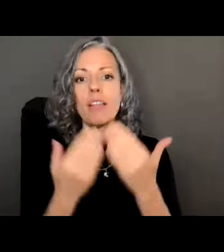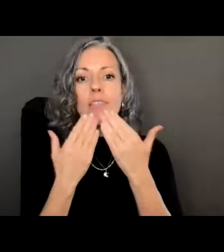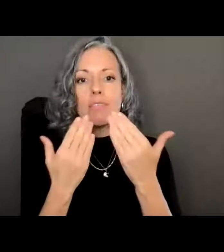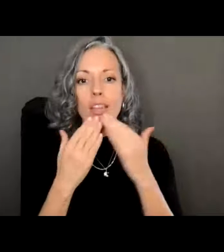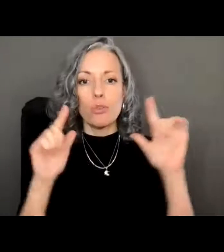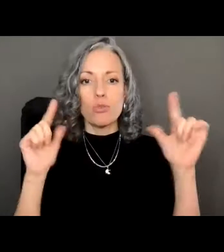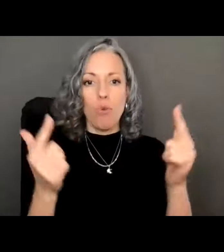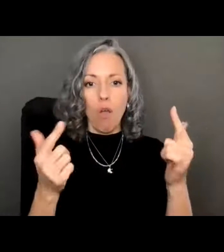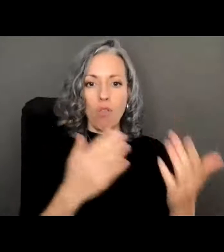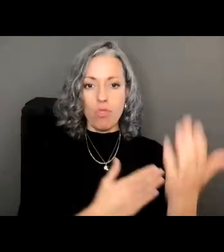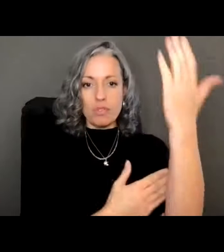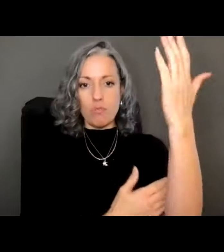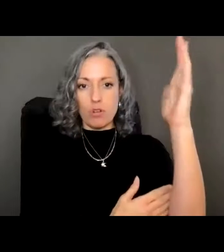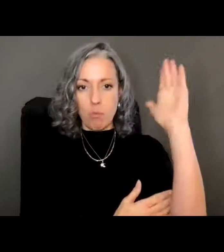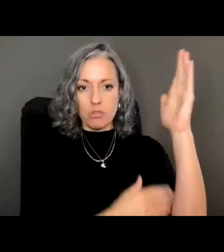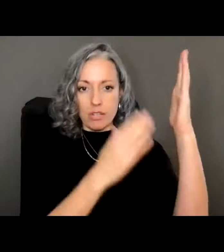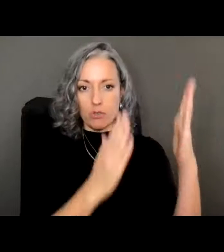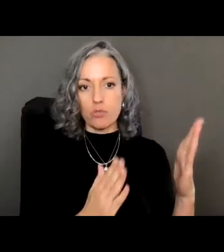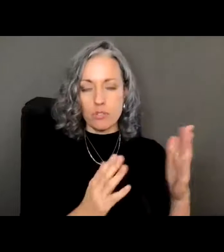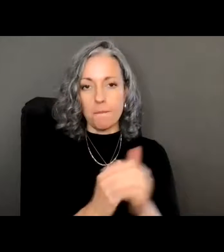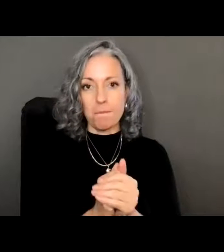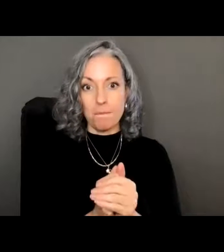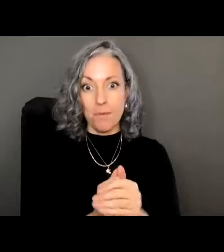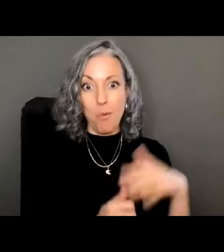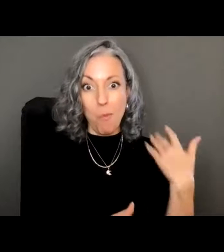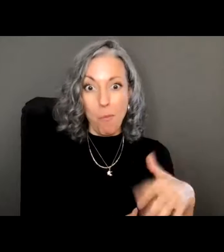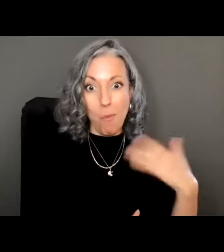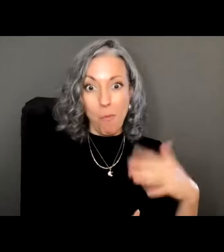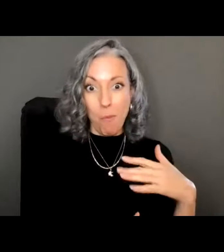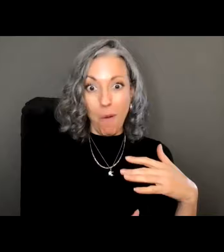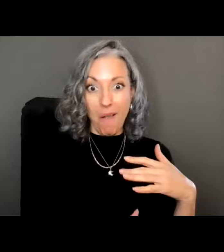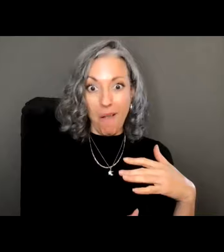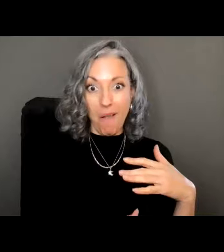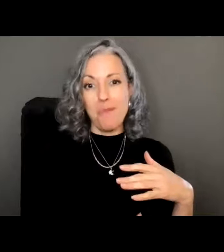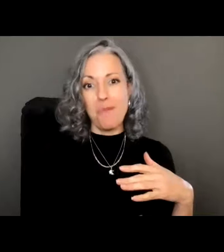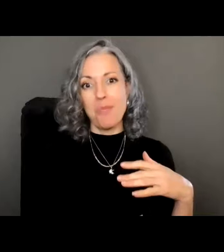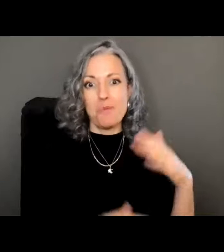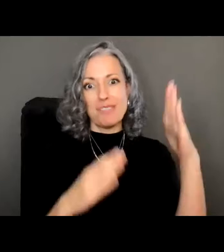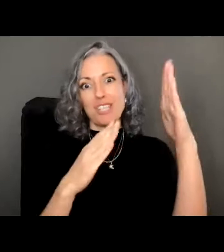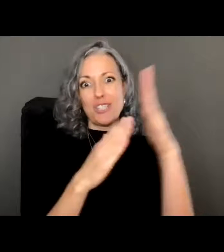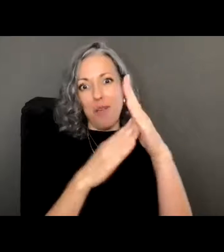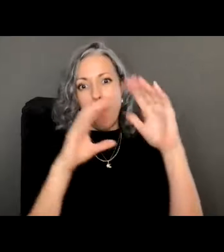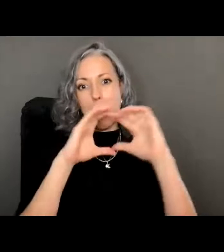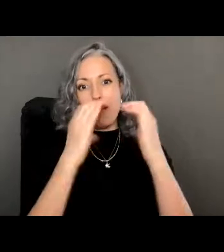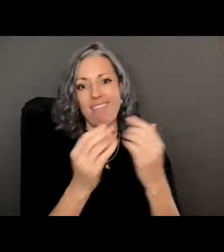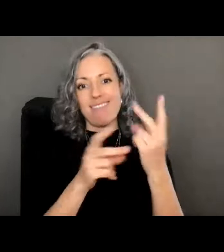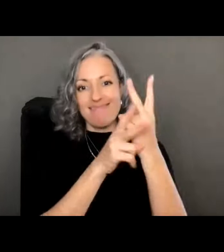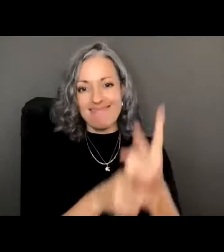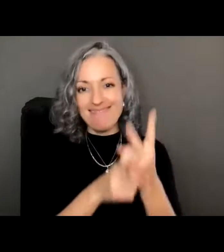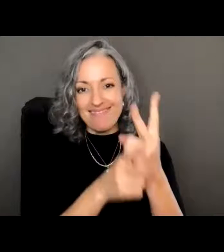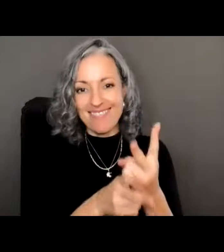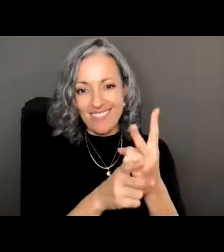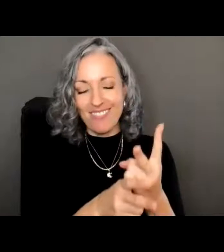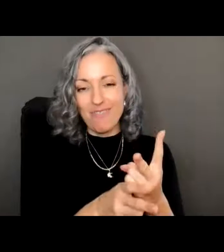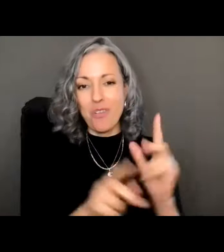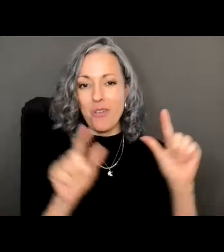All of this morning's presenters. Oh my gosh, that was like a master class in caregiving today. And the way you